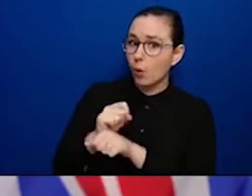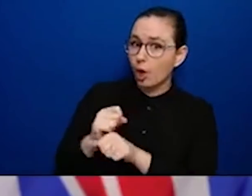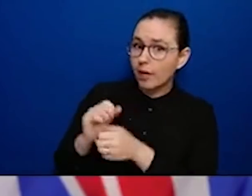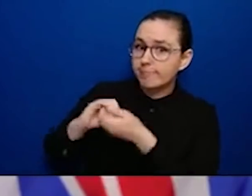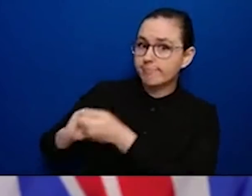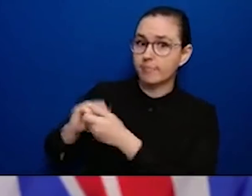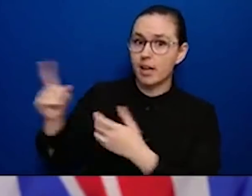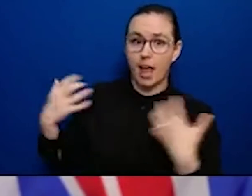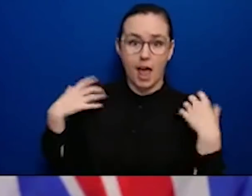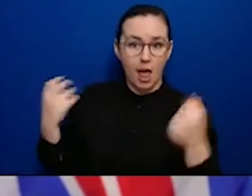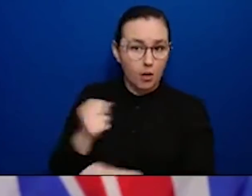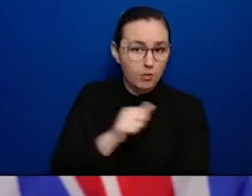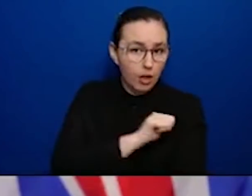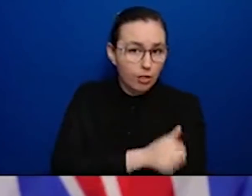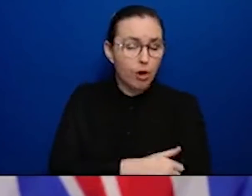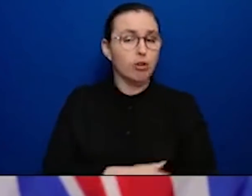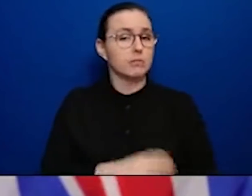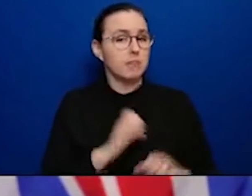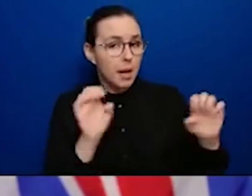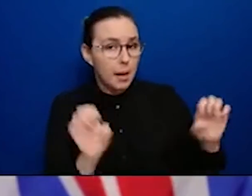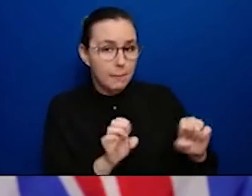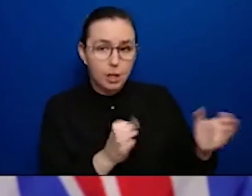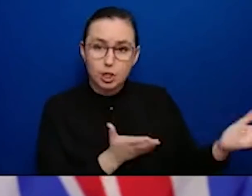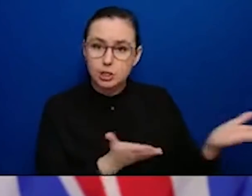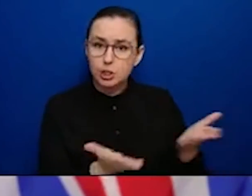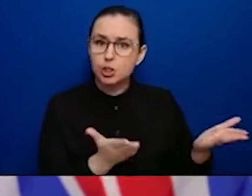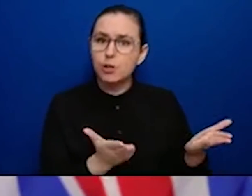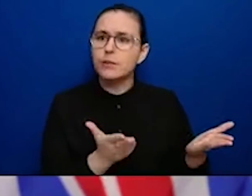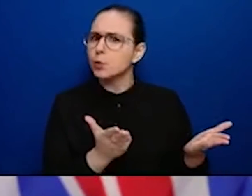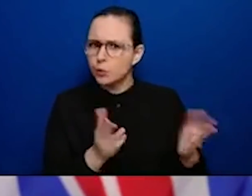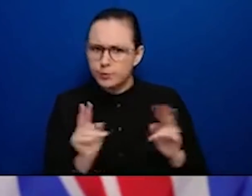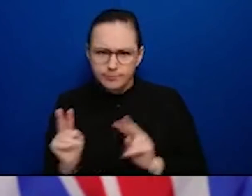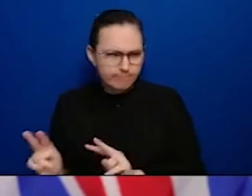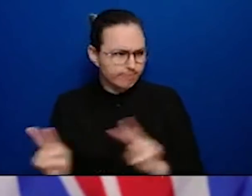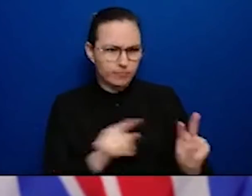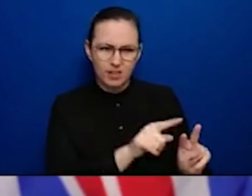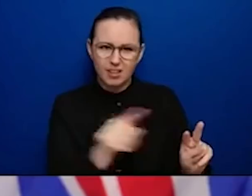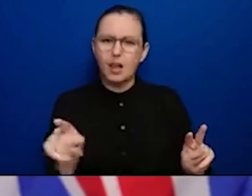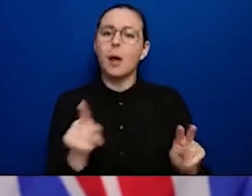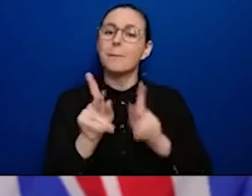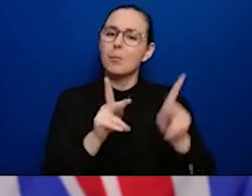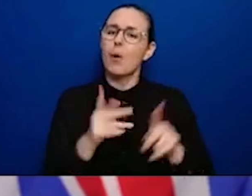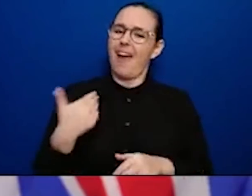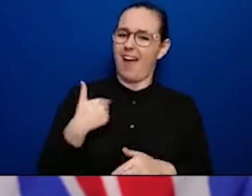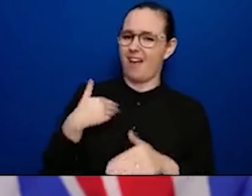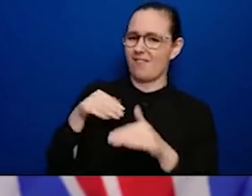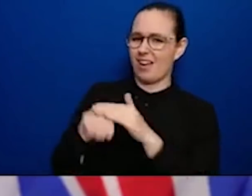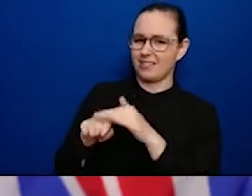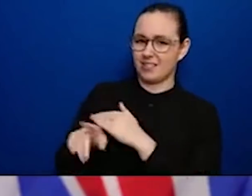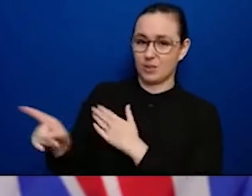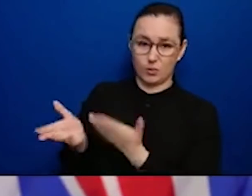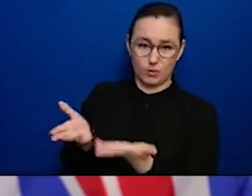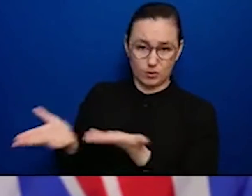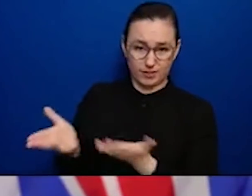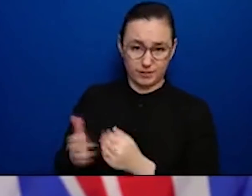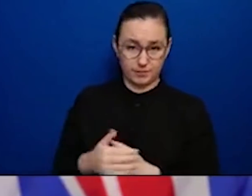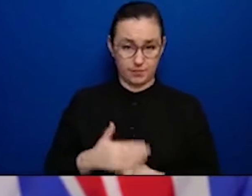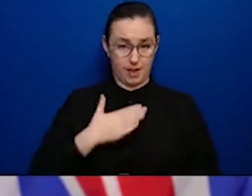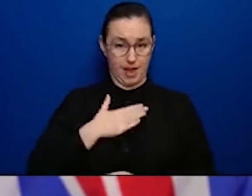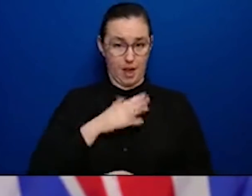support services to keep people connected to vital treatments and services. Our central website at